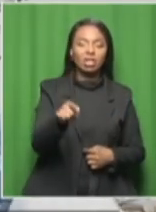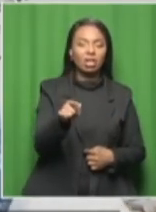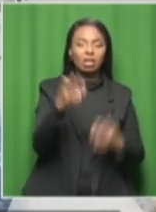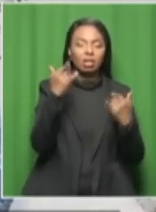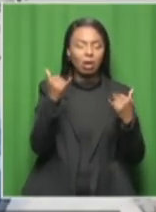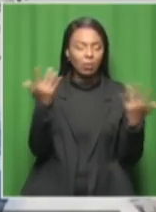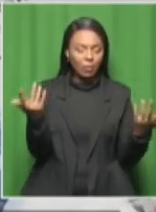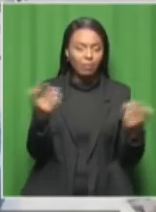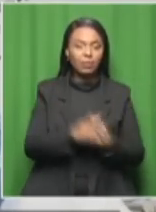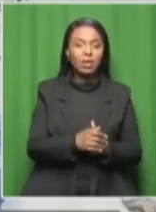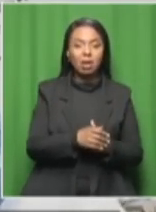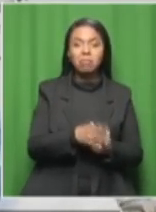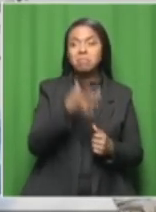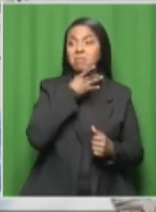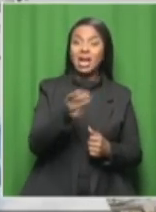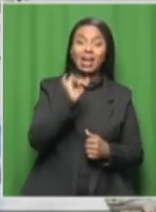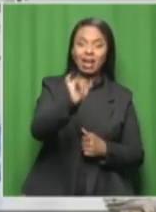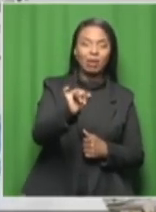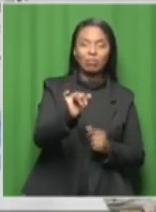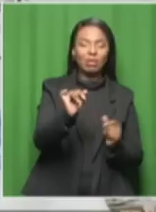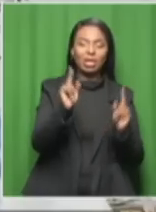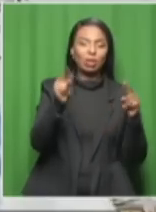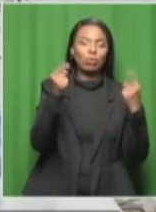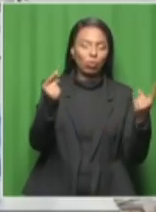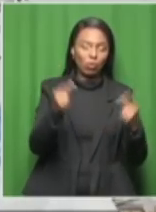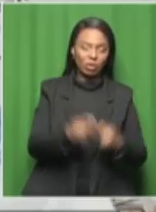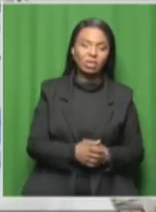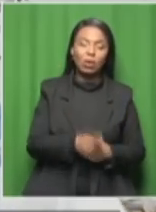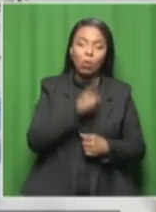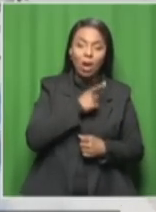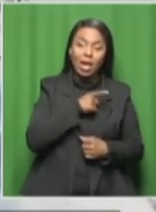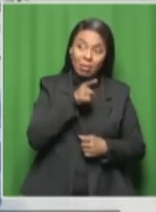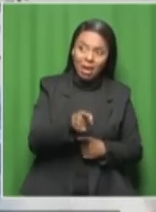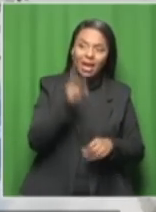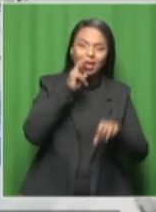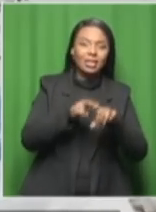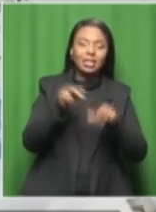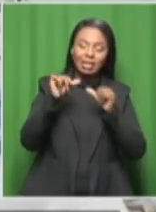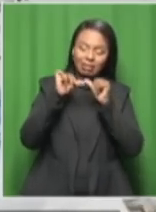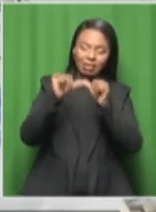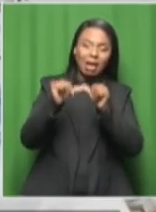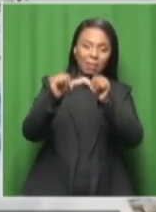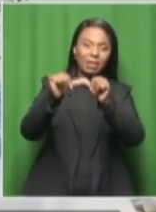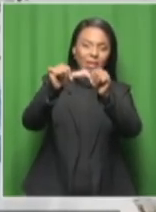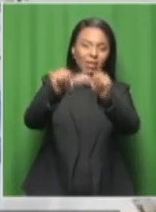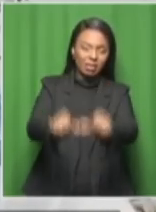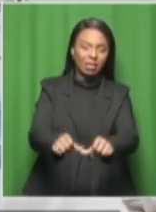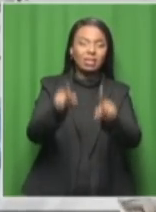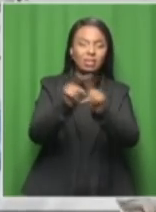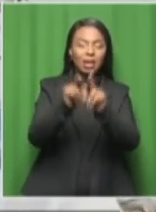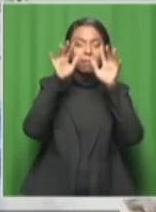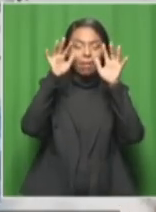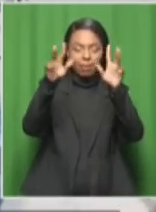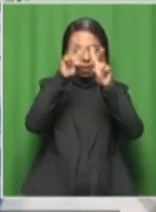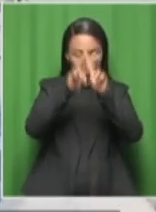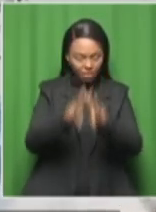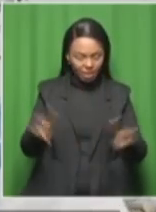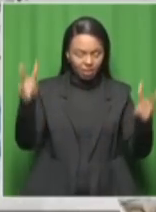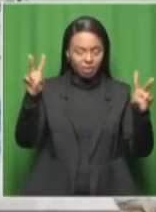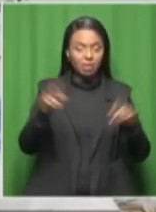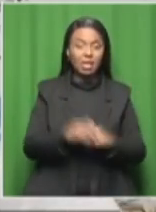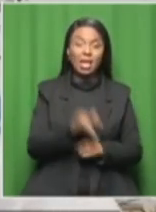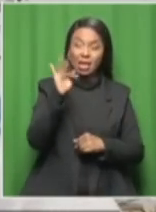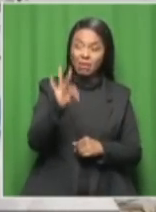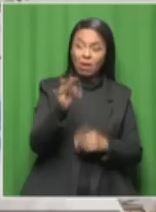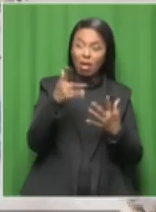You have got no option in the interest of stability and public peace in your country. You must take that person home. So the